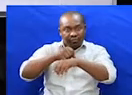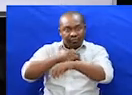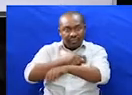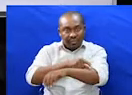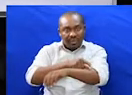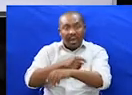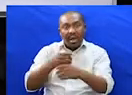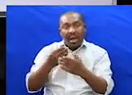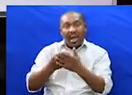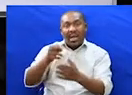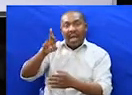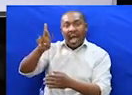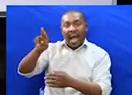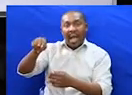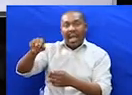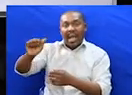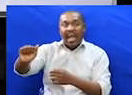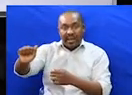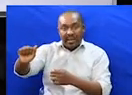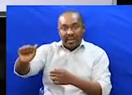You should be able to differentiate